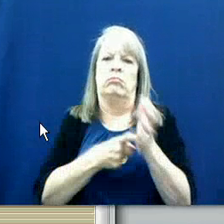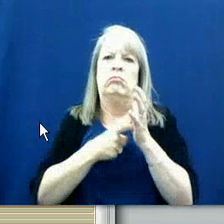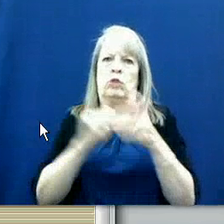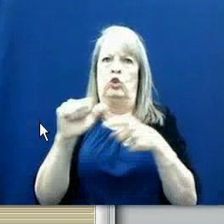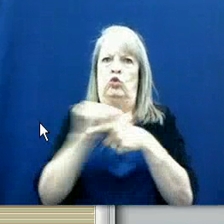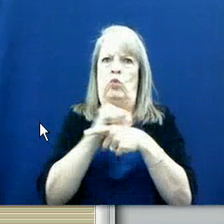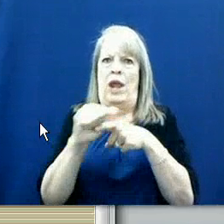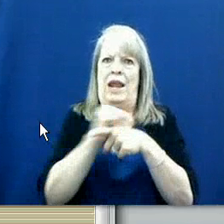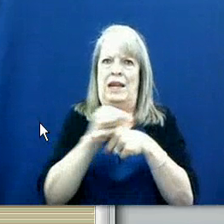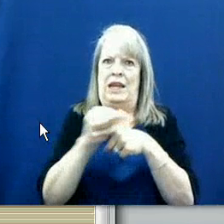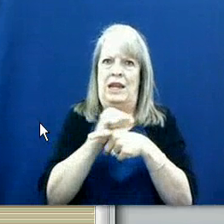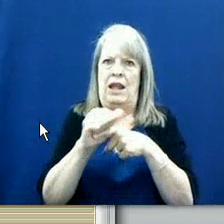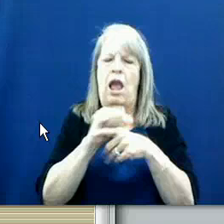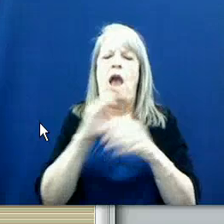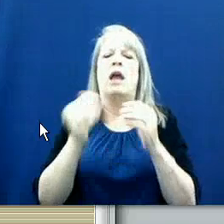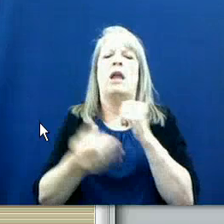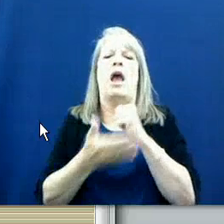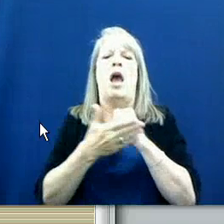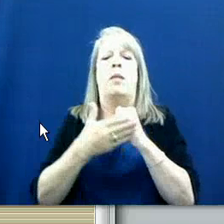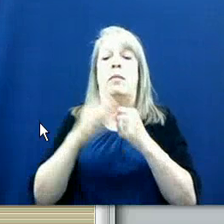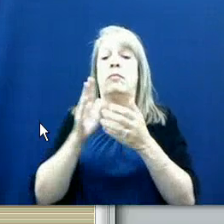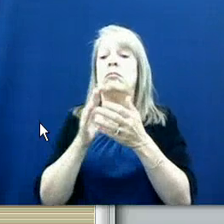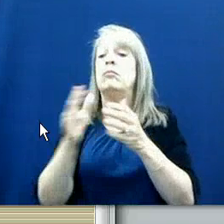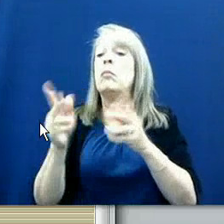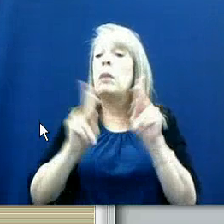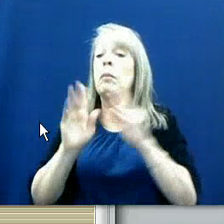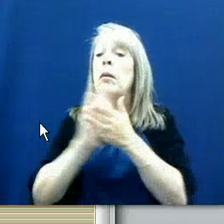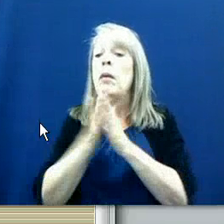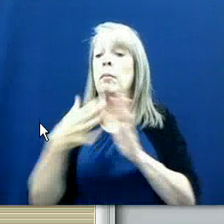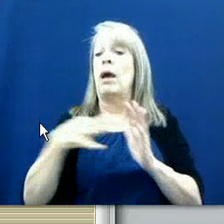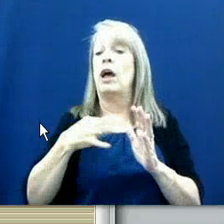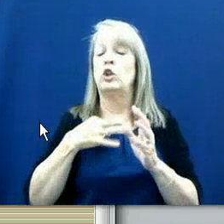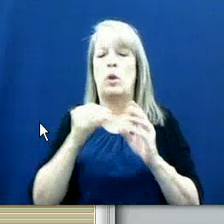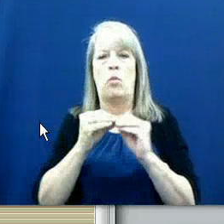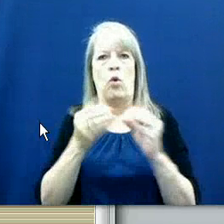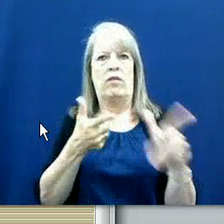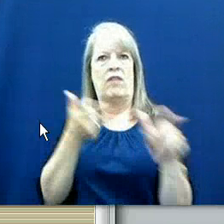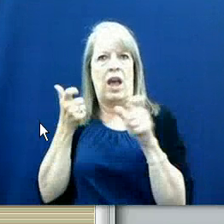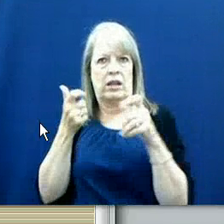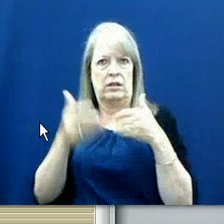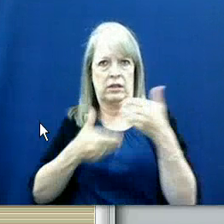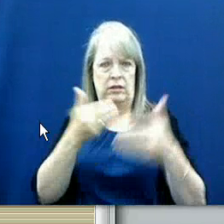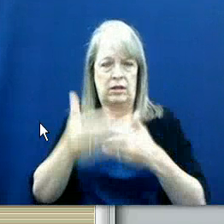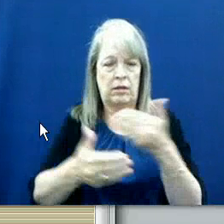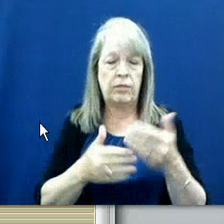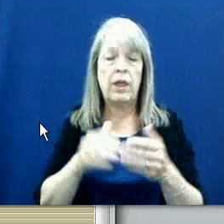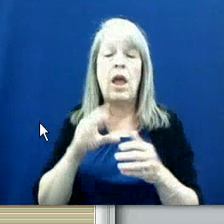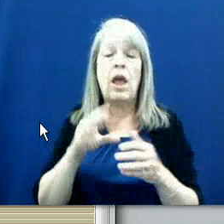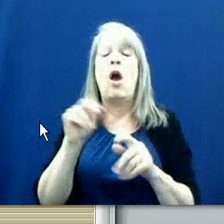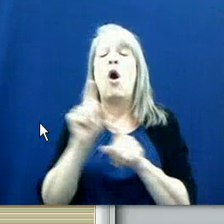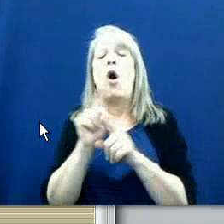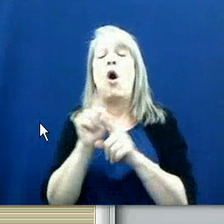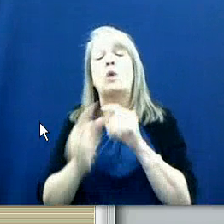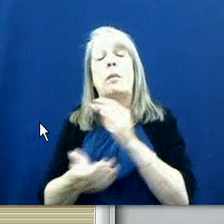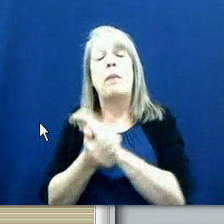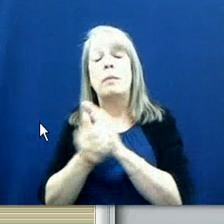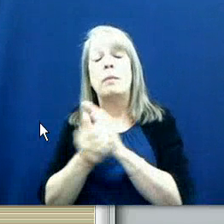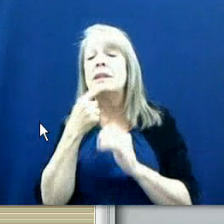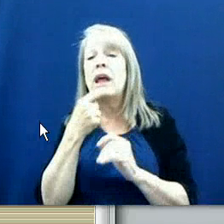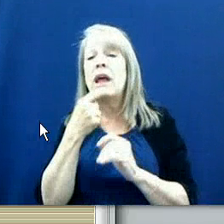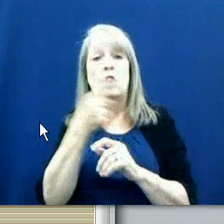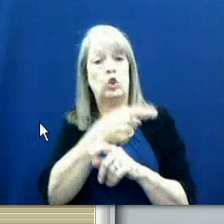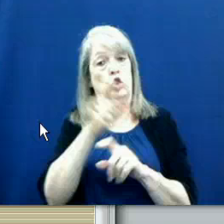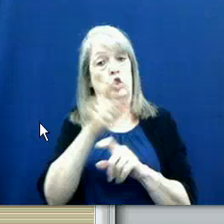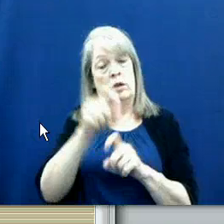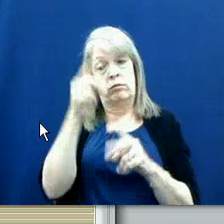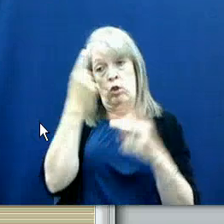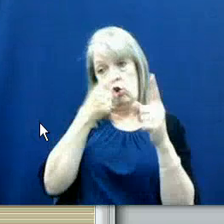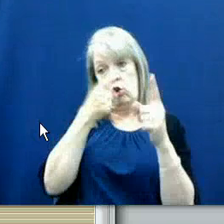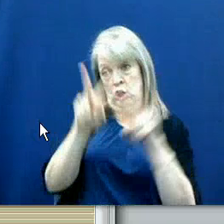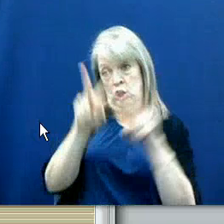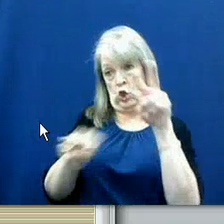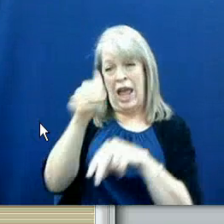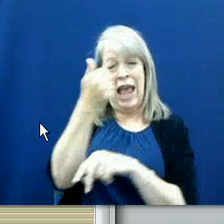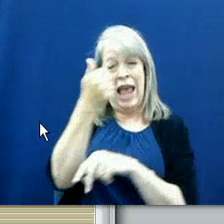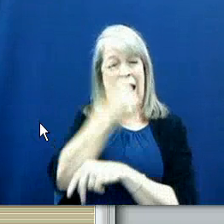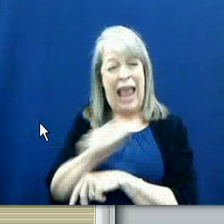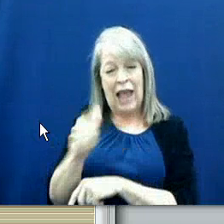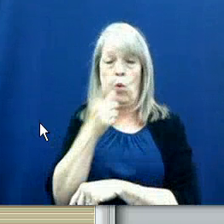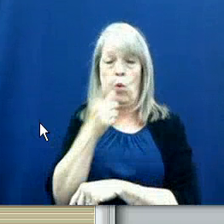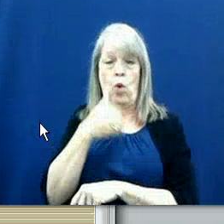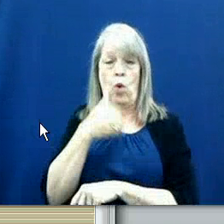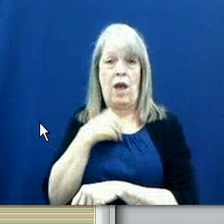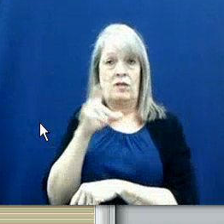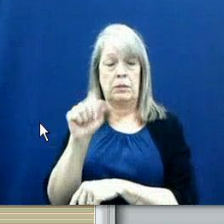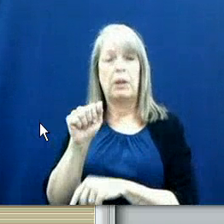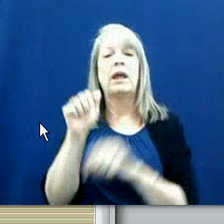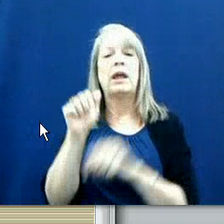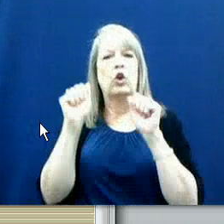eligibility process. The amendments also said agencies were to presume that everyone with a disability could benefit from